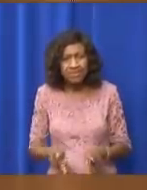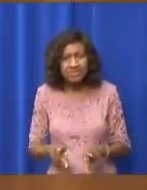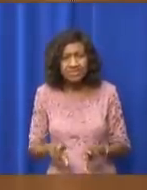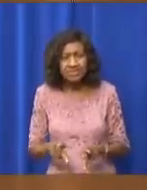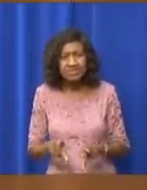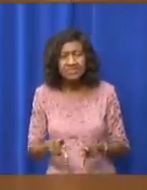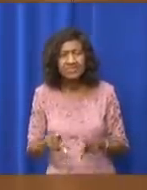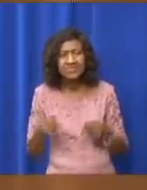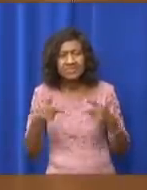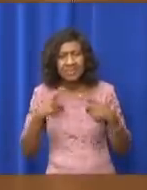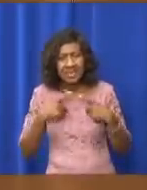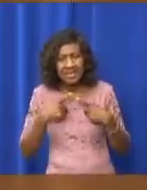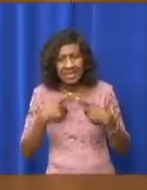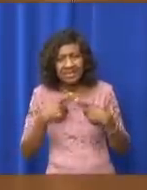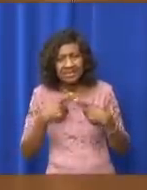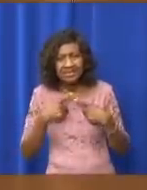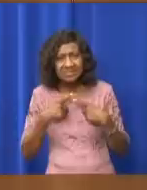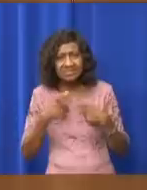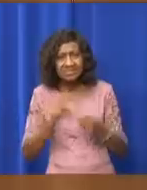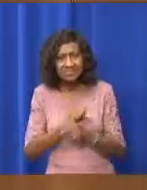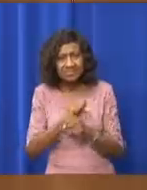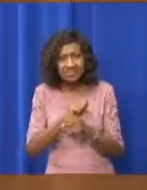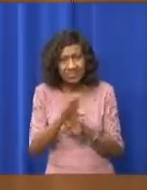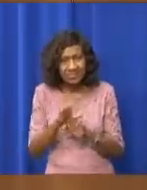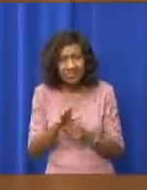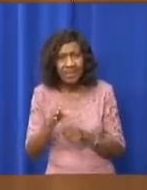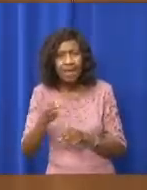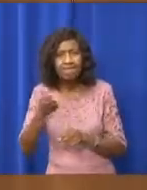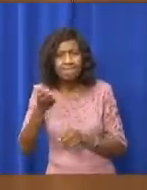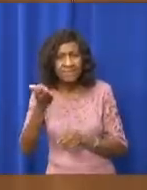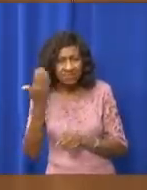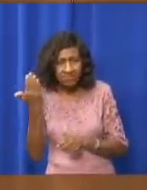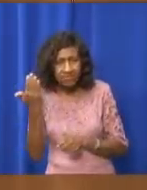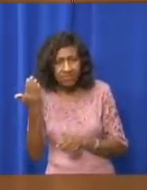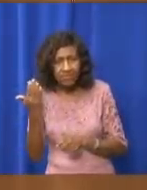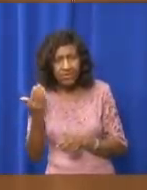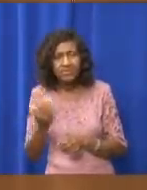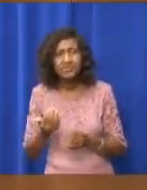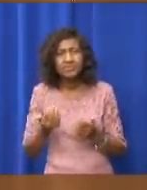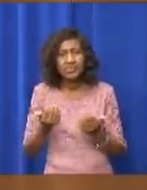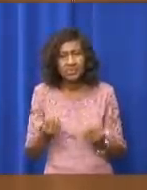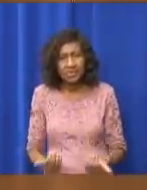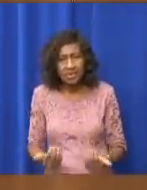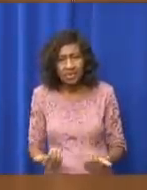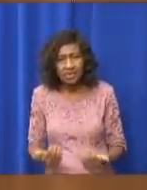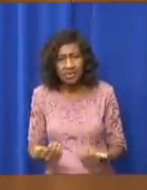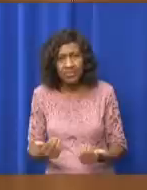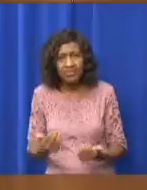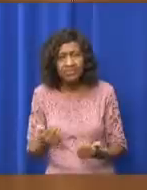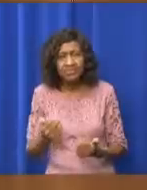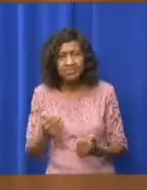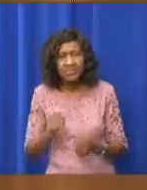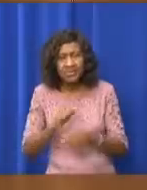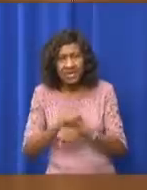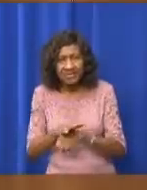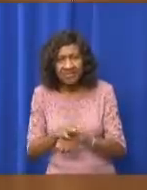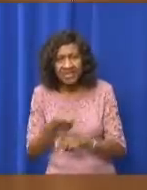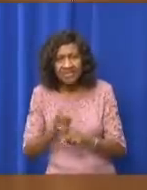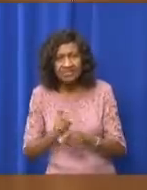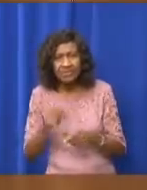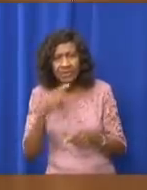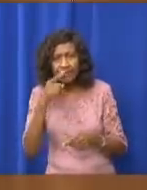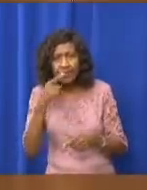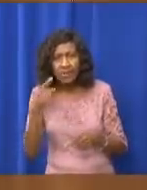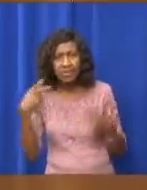we see that as some sort of immunity status. At the moment, we're being advised by public health agencies that this may give